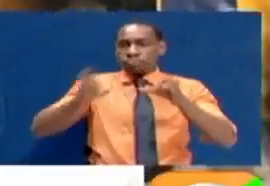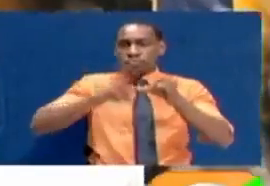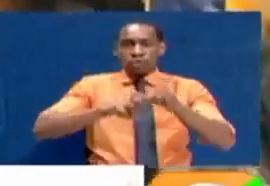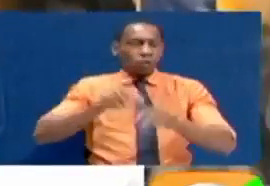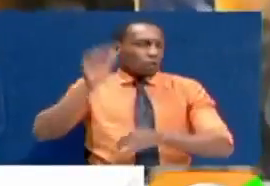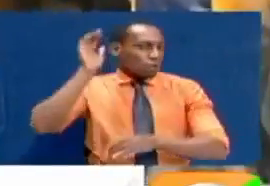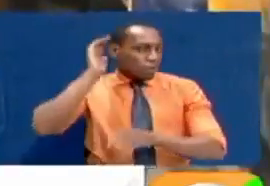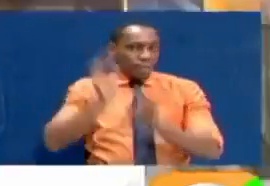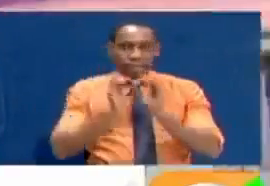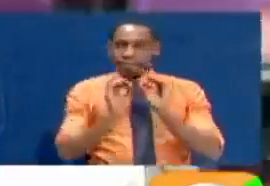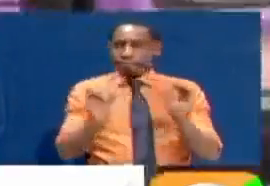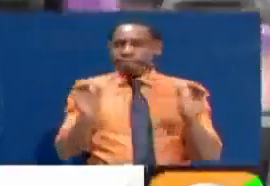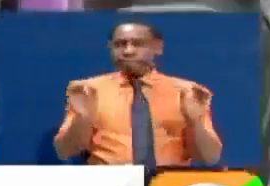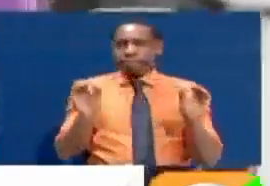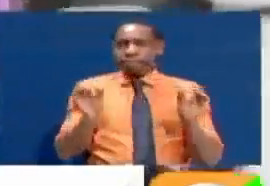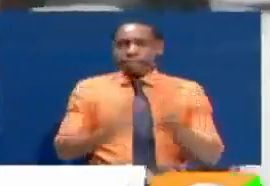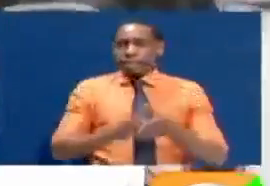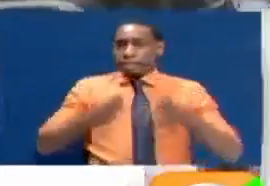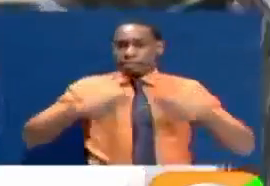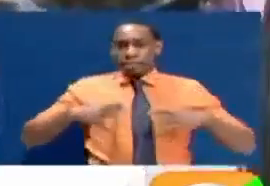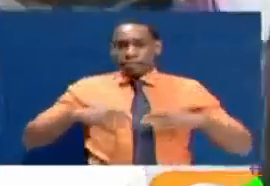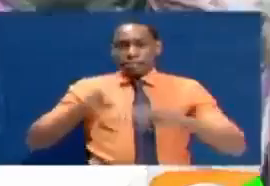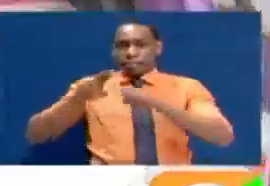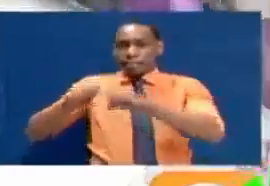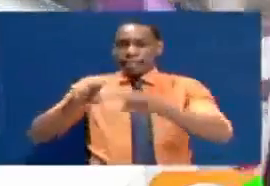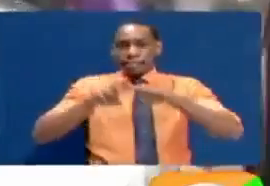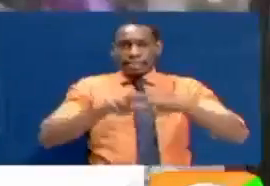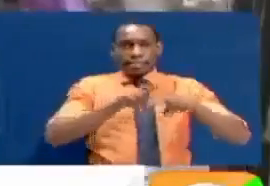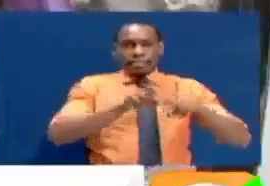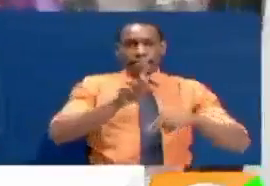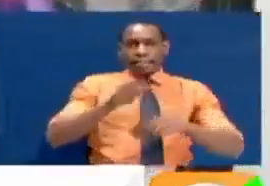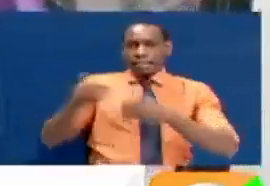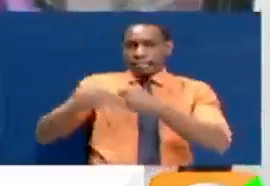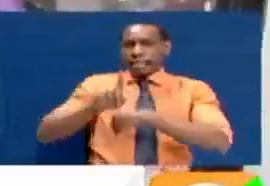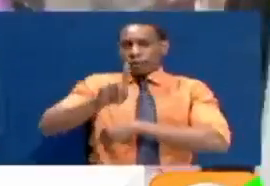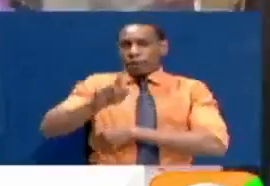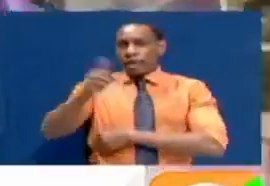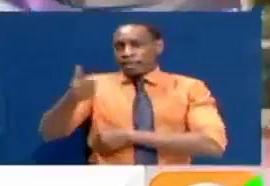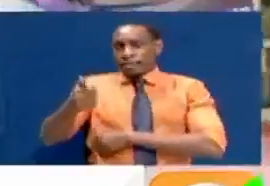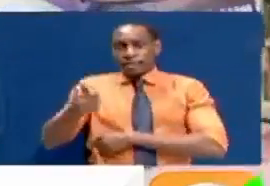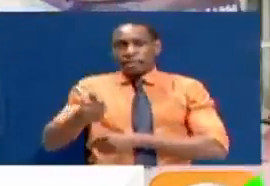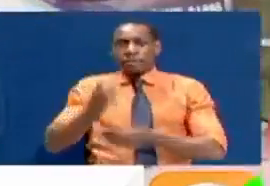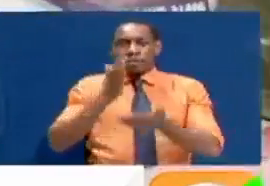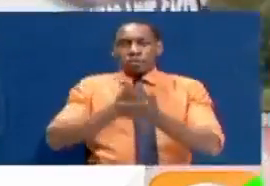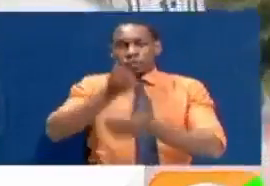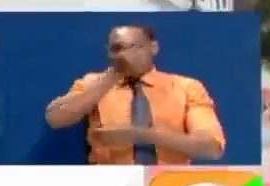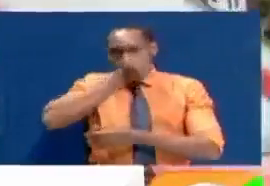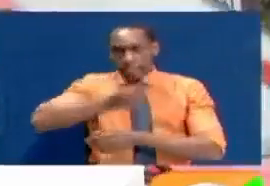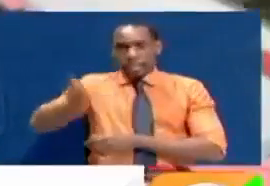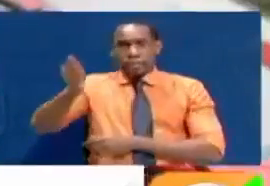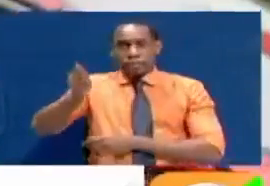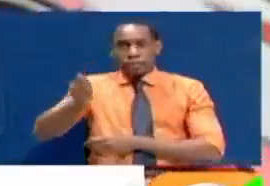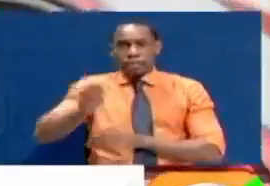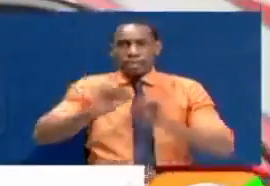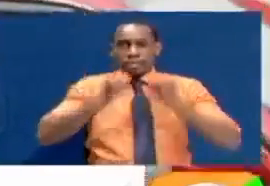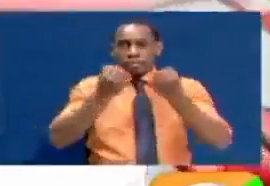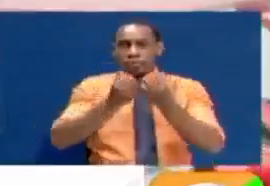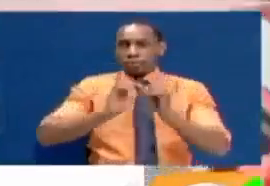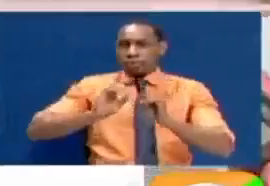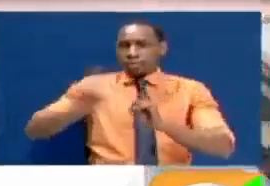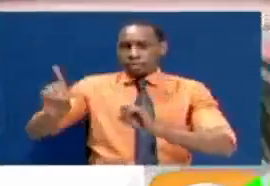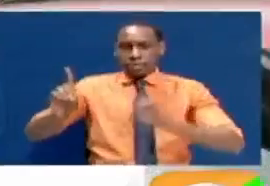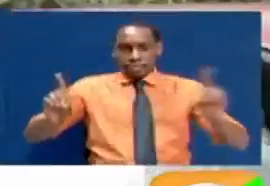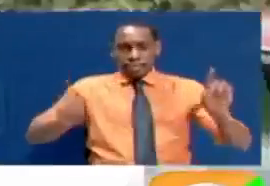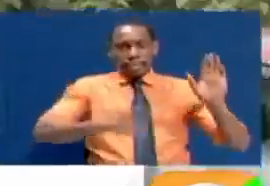no longer adhered to. Passengers are seated so close to each other in total disregard of the social